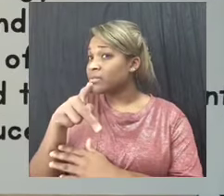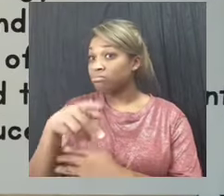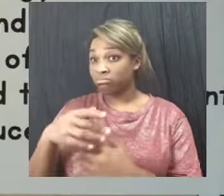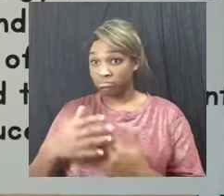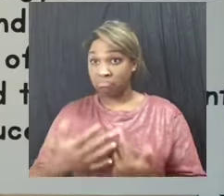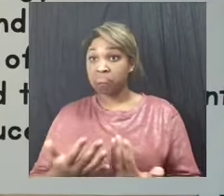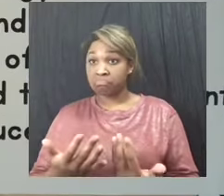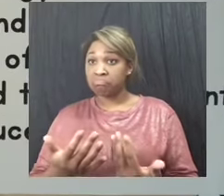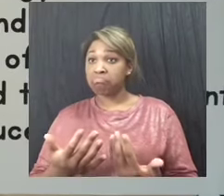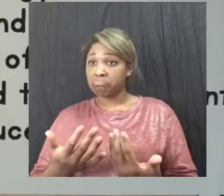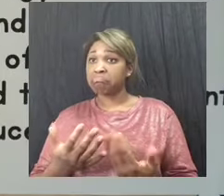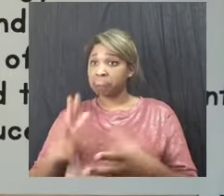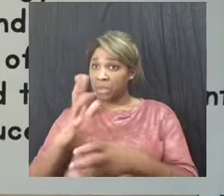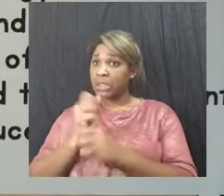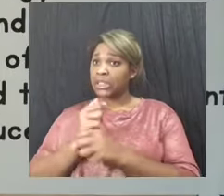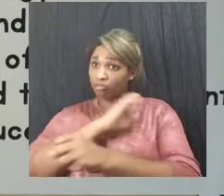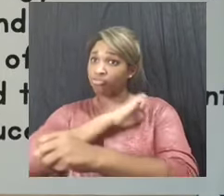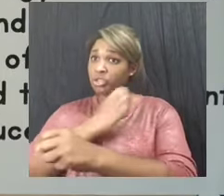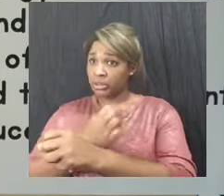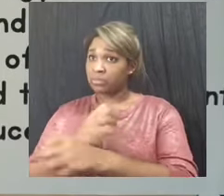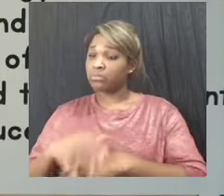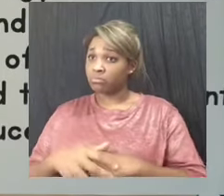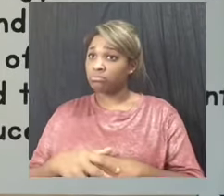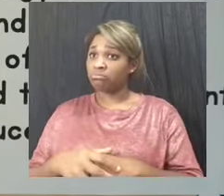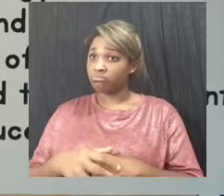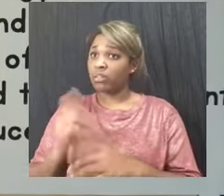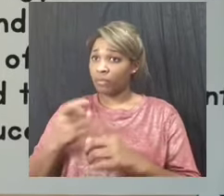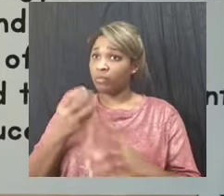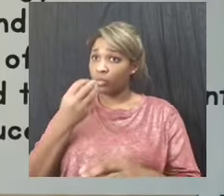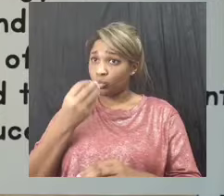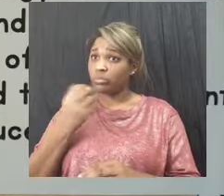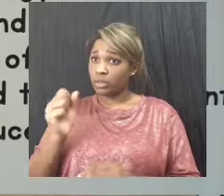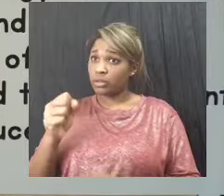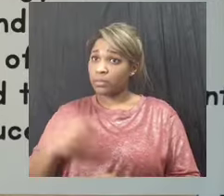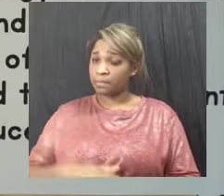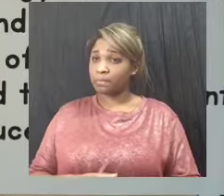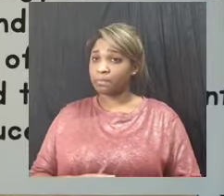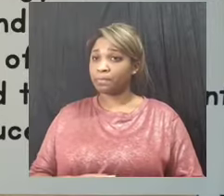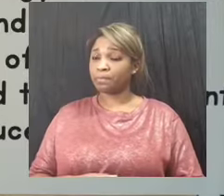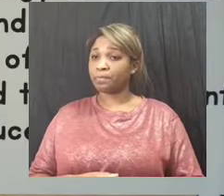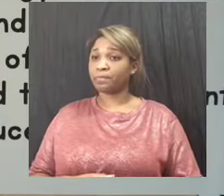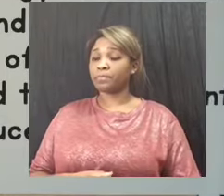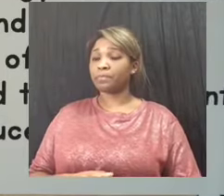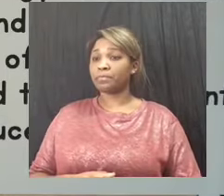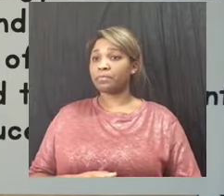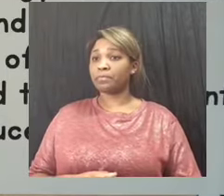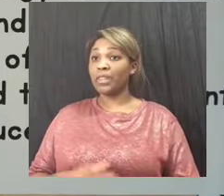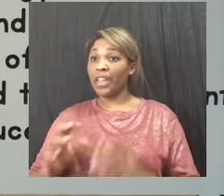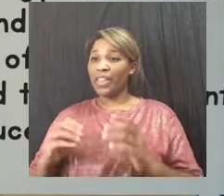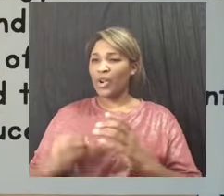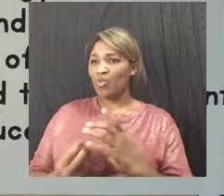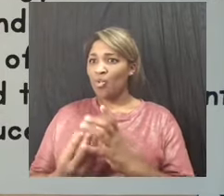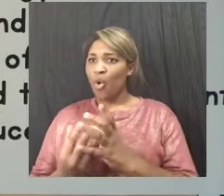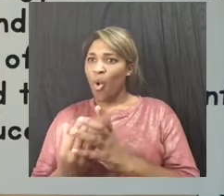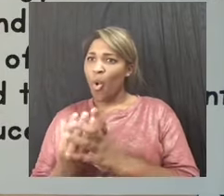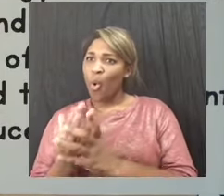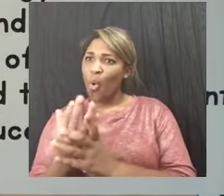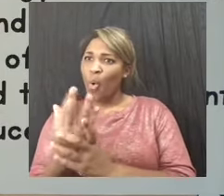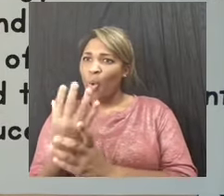Well, plants get energy from food. They grow and they